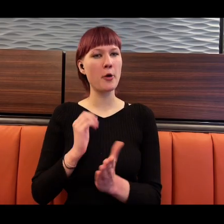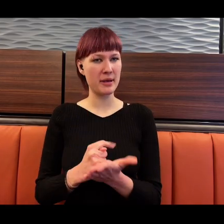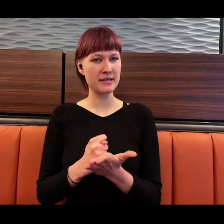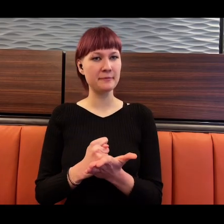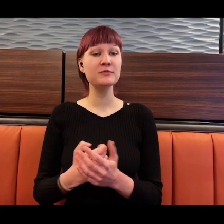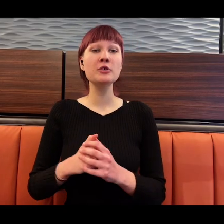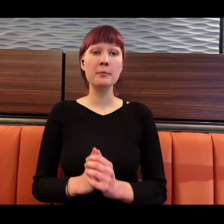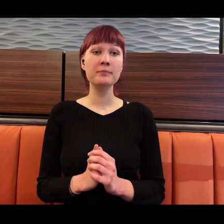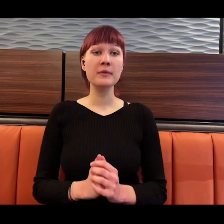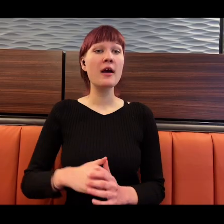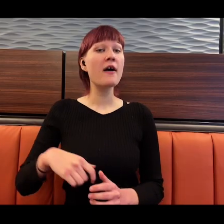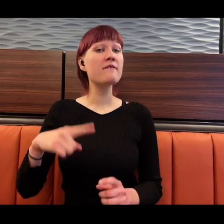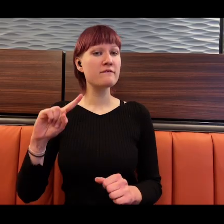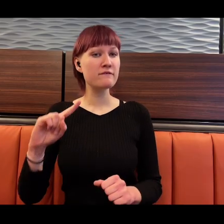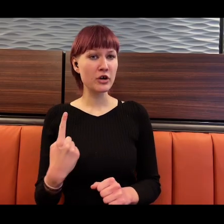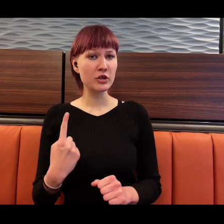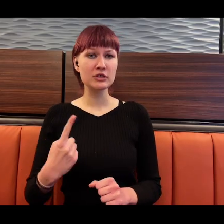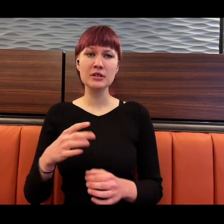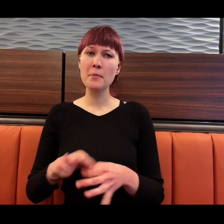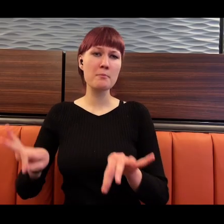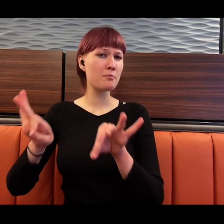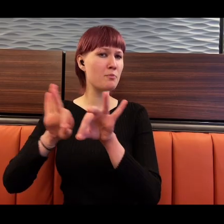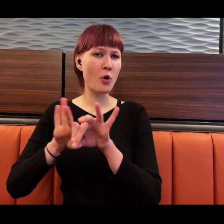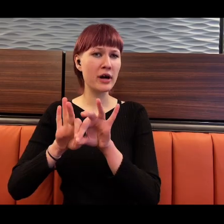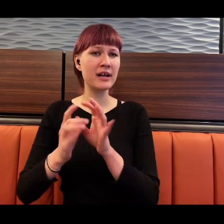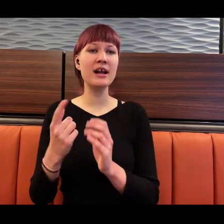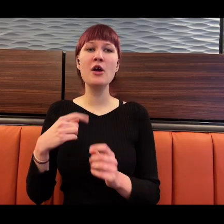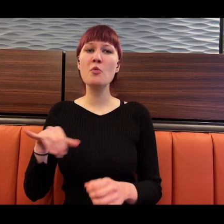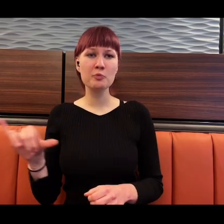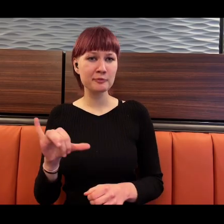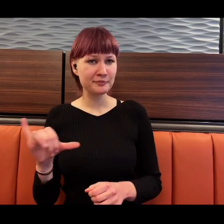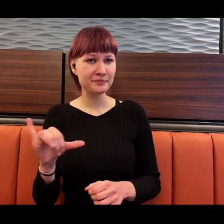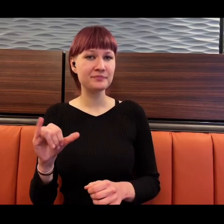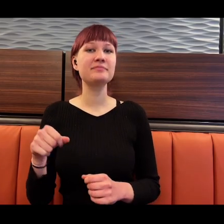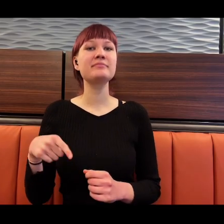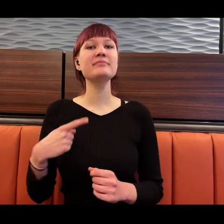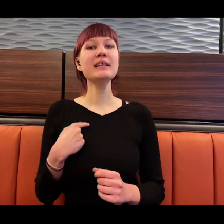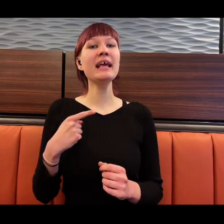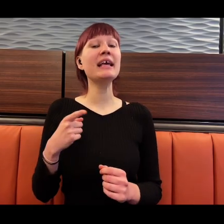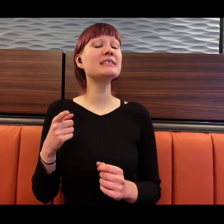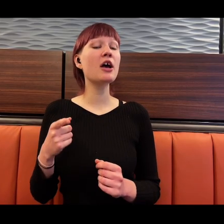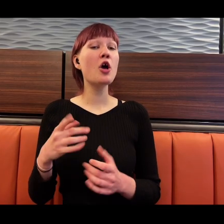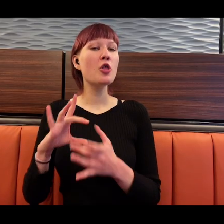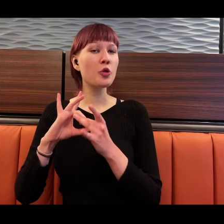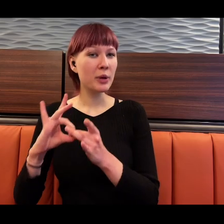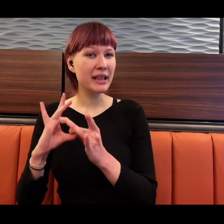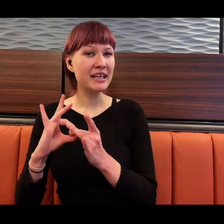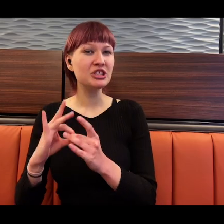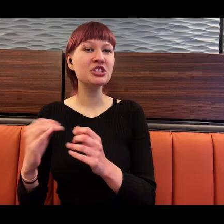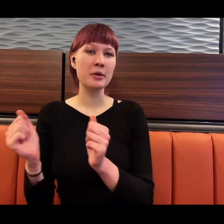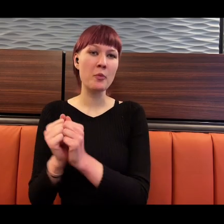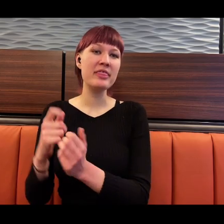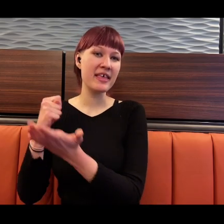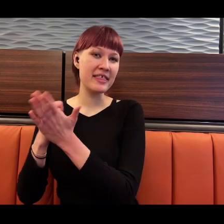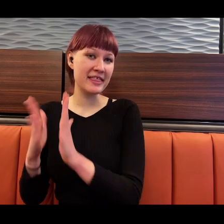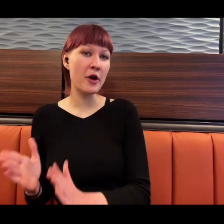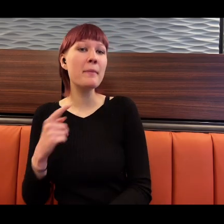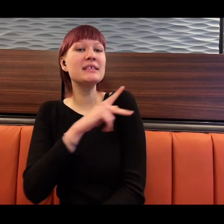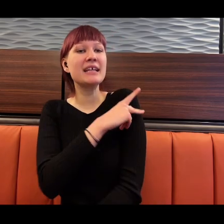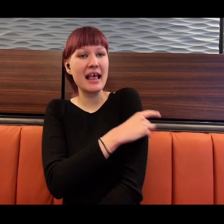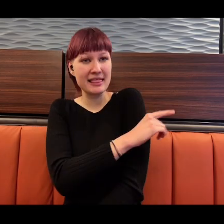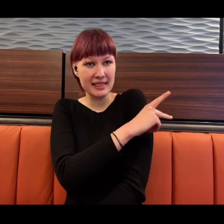as psychotherapy, is a relationship between the client and the therapist. Basically, if you're looking for a therapist, you want to